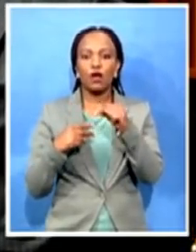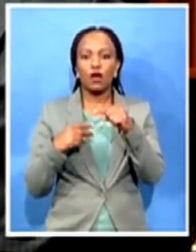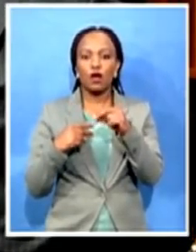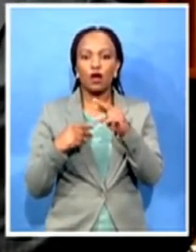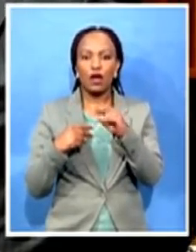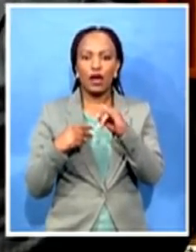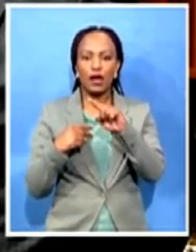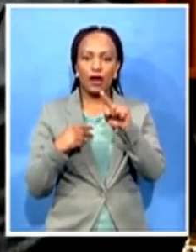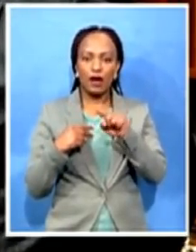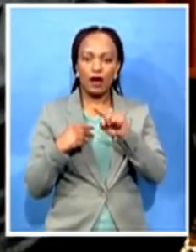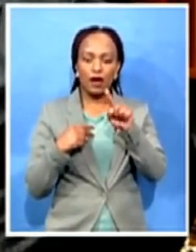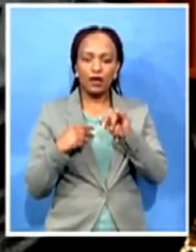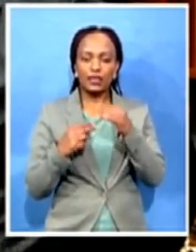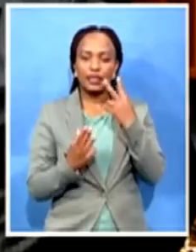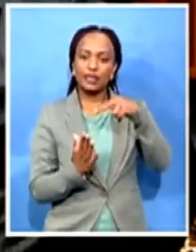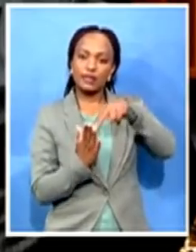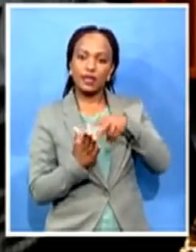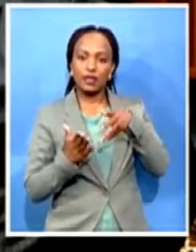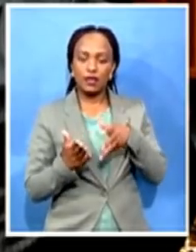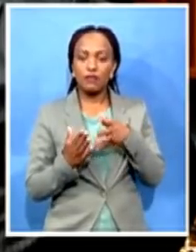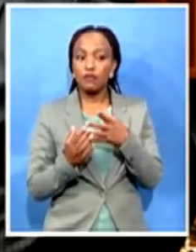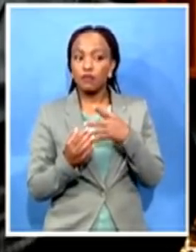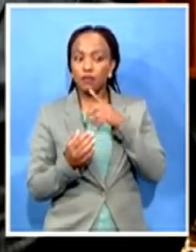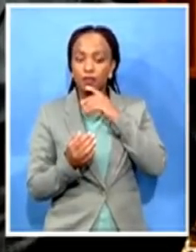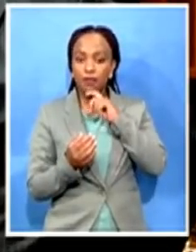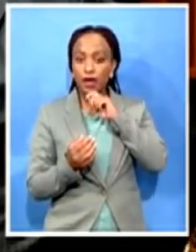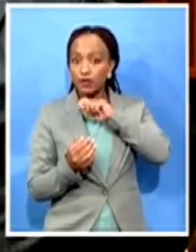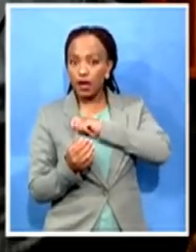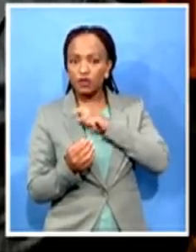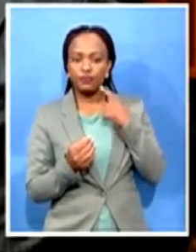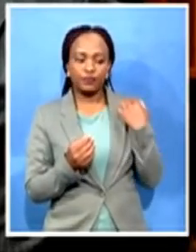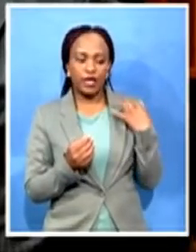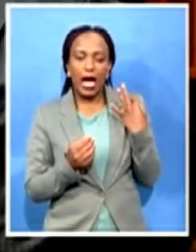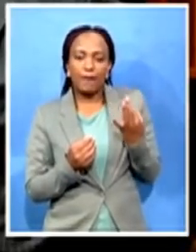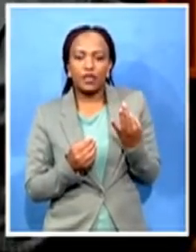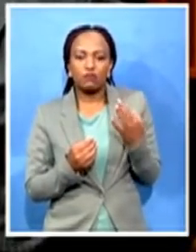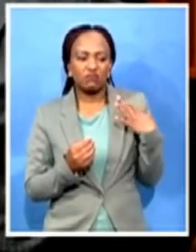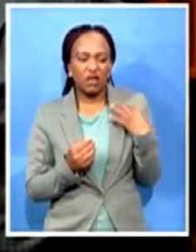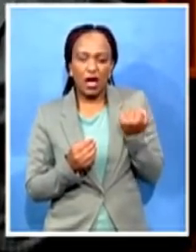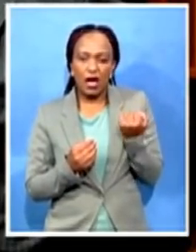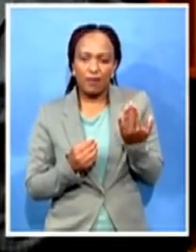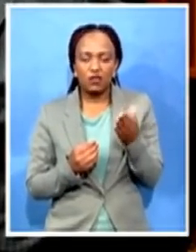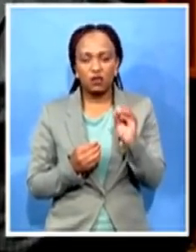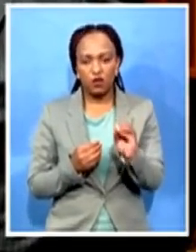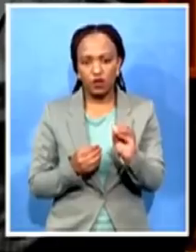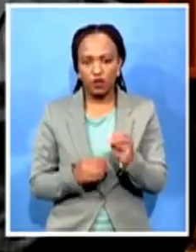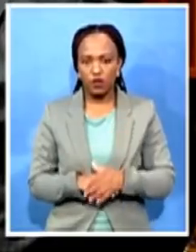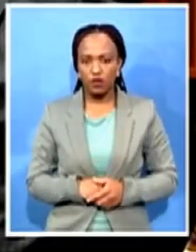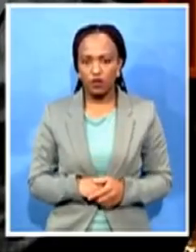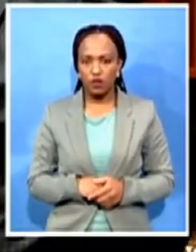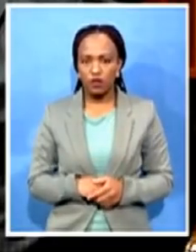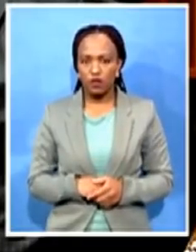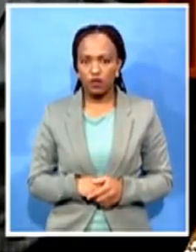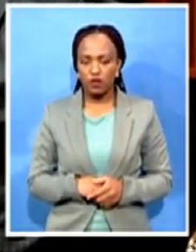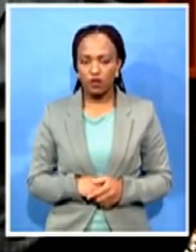be an application from your side first. That is correct, Your Worship. Your Worship, on the previous occasion of the presentation, on the previous occasion, Mr. Agrizzi was not in